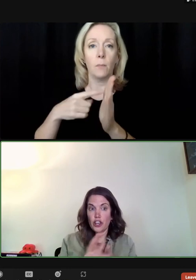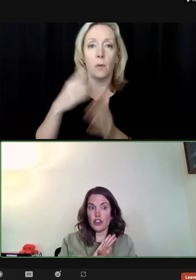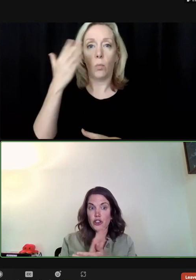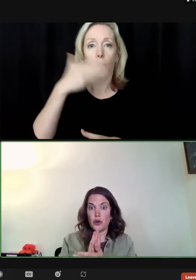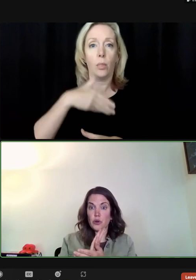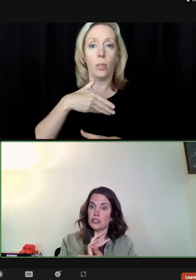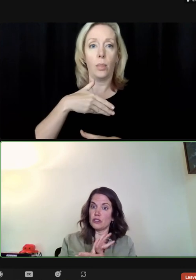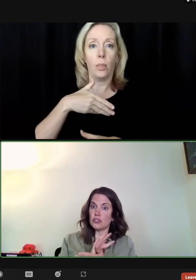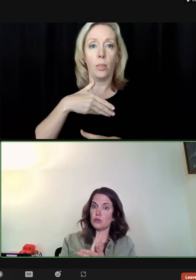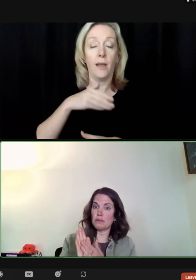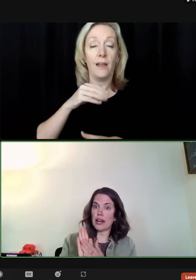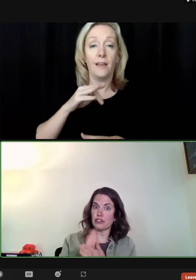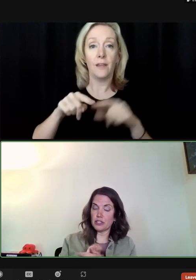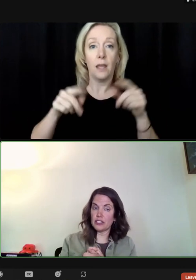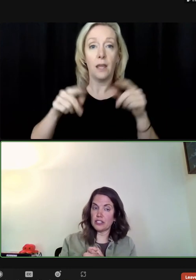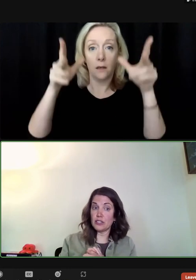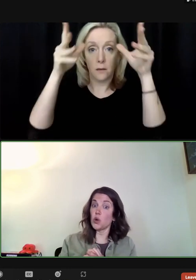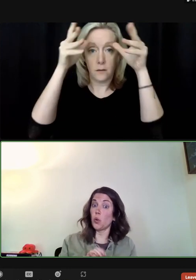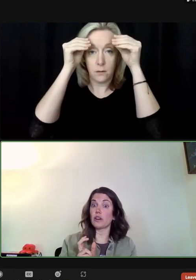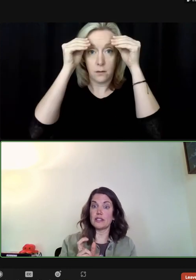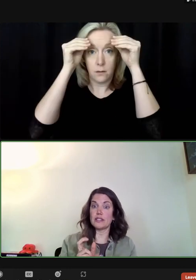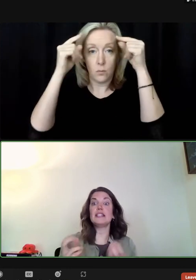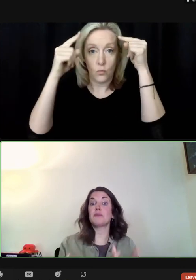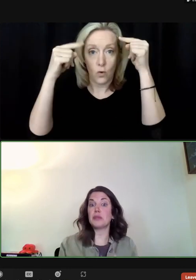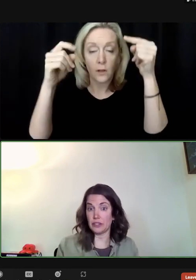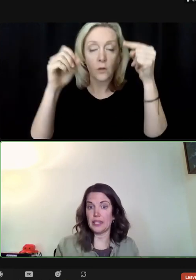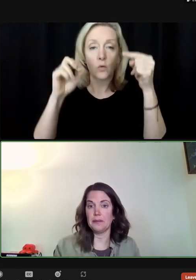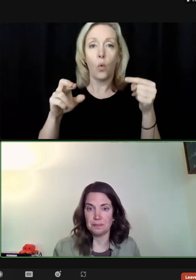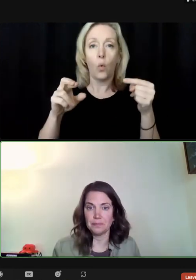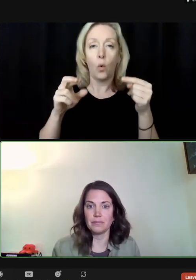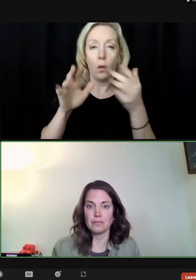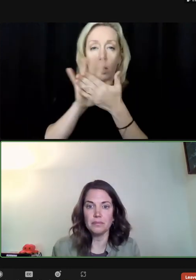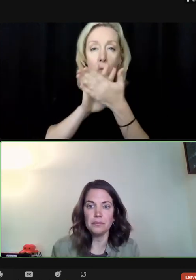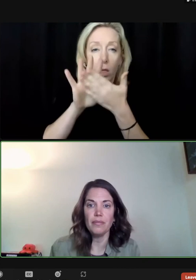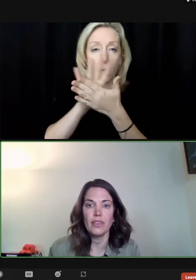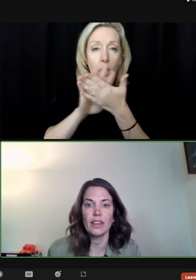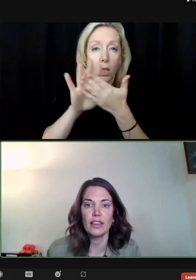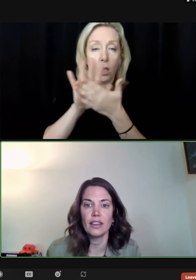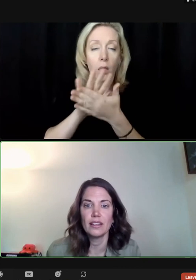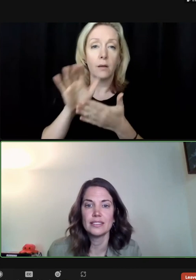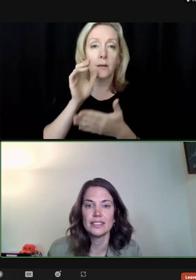process those minor differences or see them clearly.